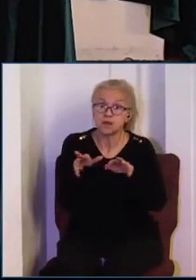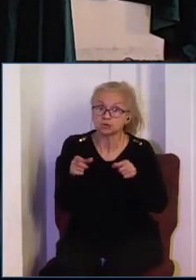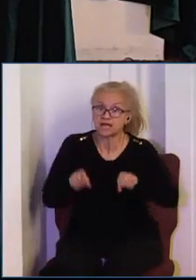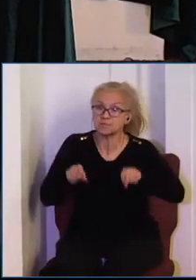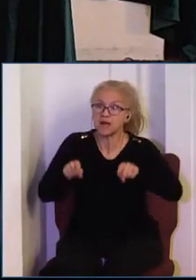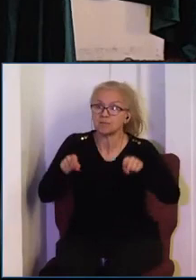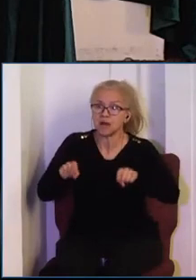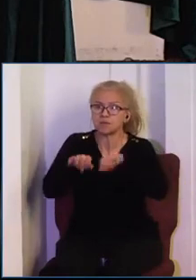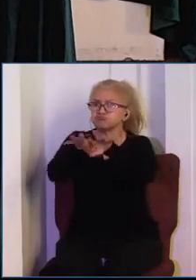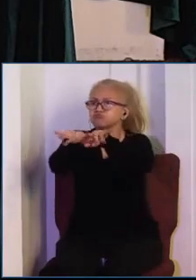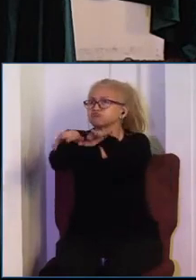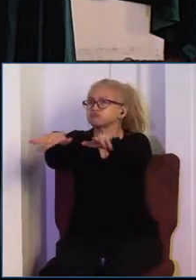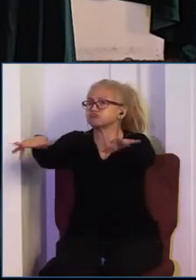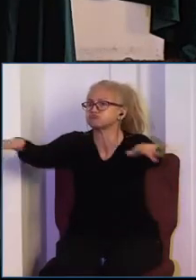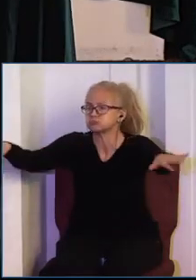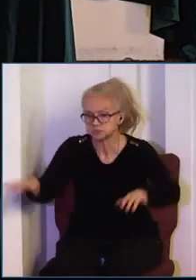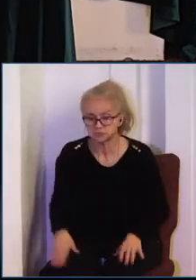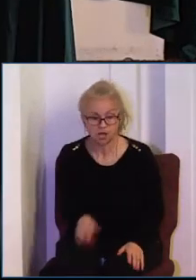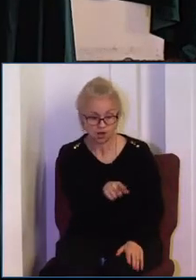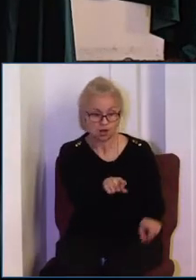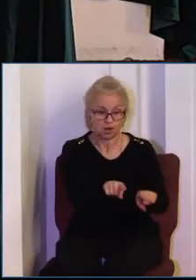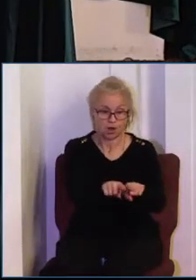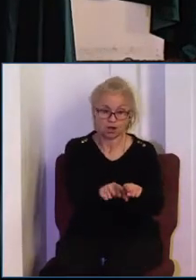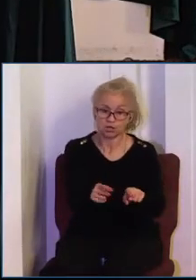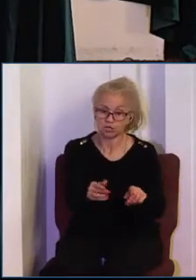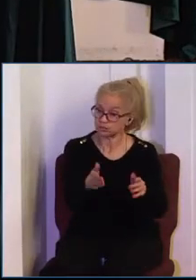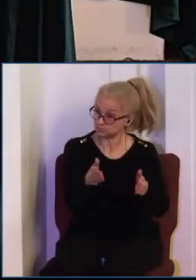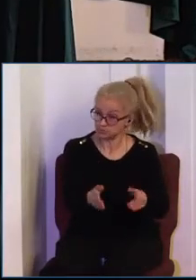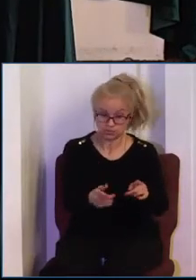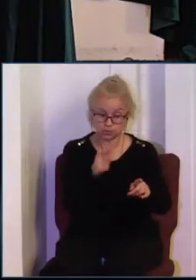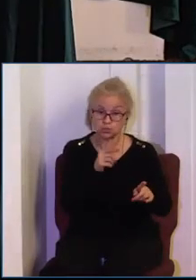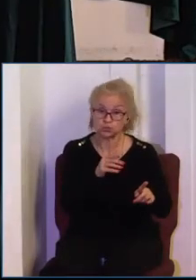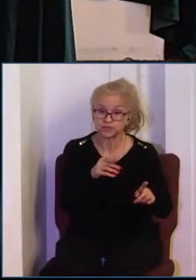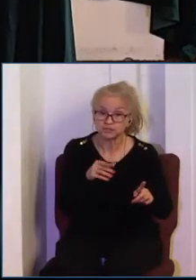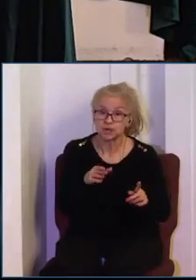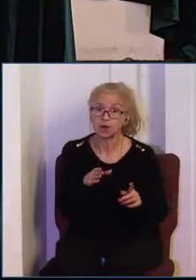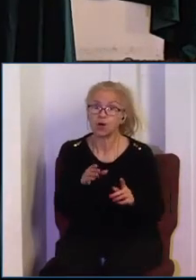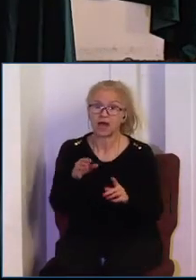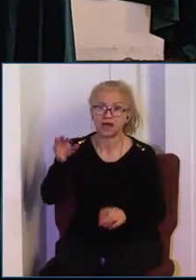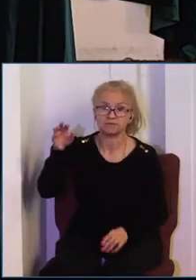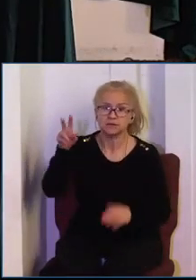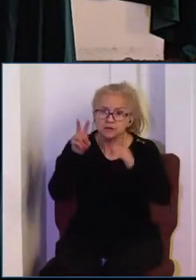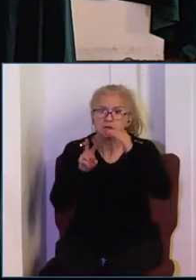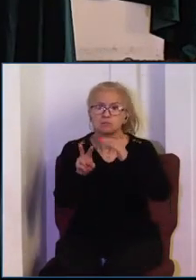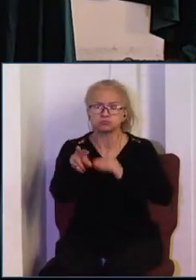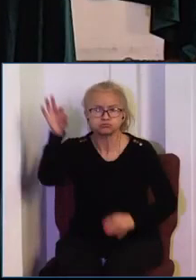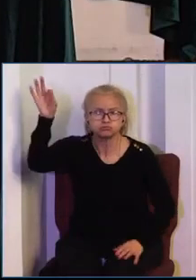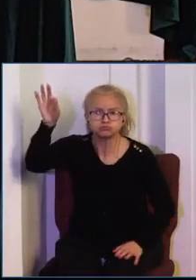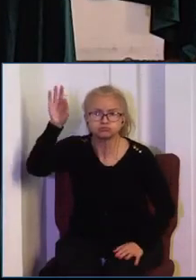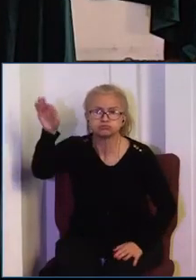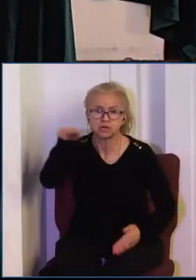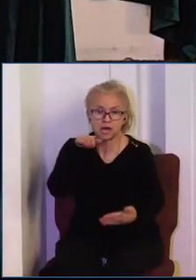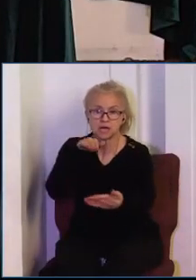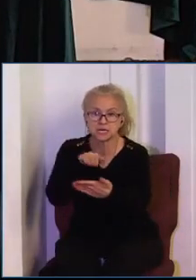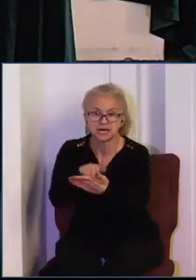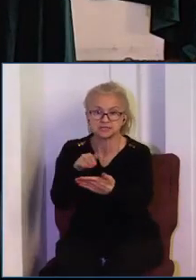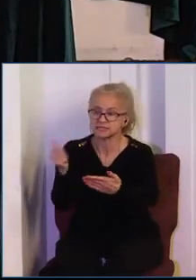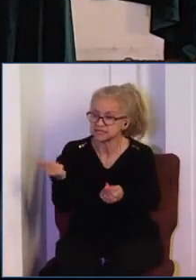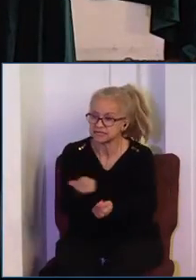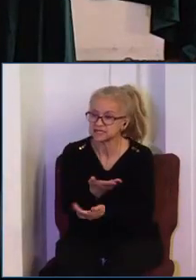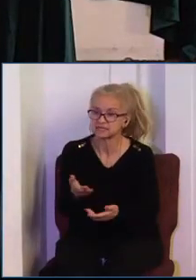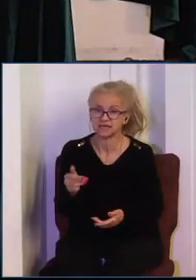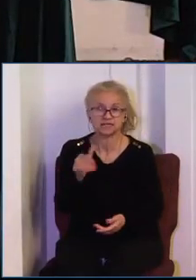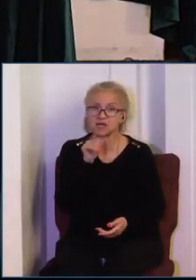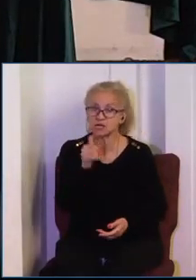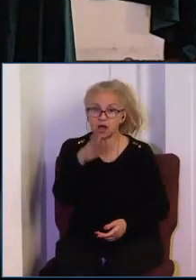happened. And he's also the one that would go up and prophesy against anything that